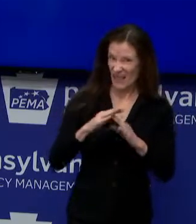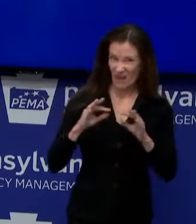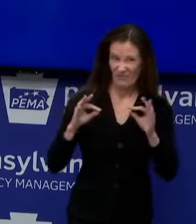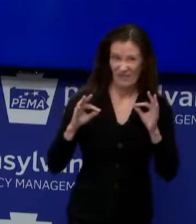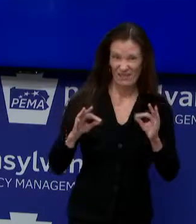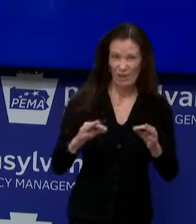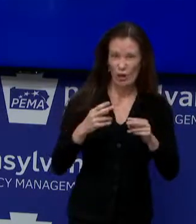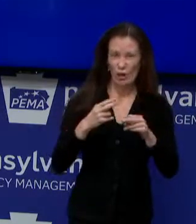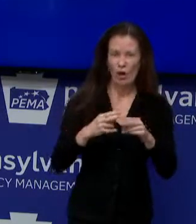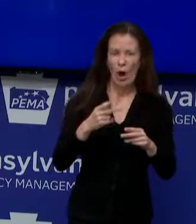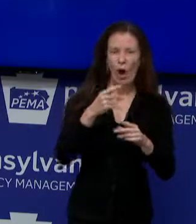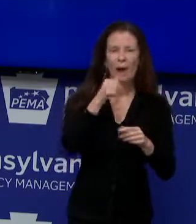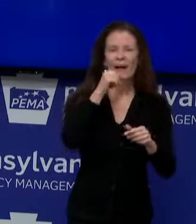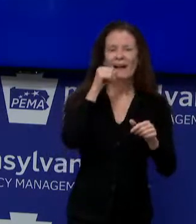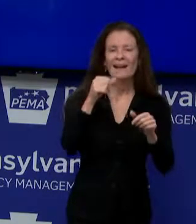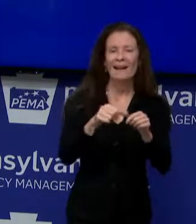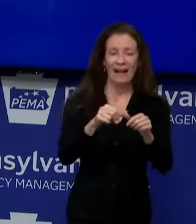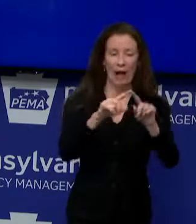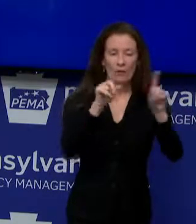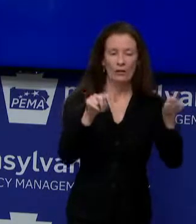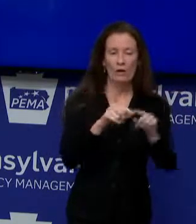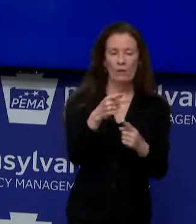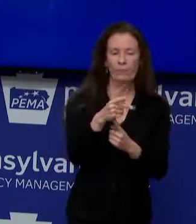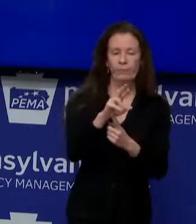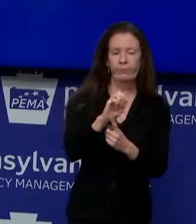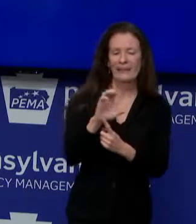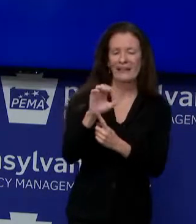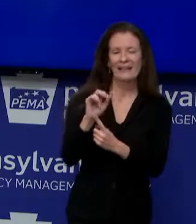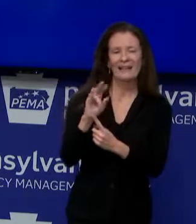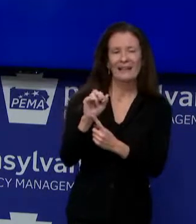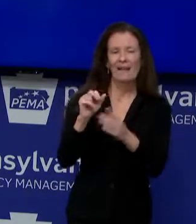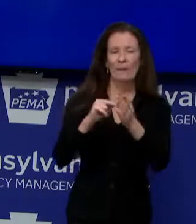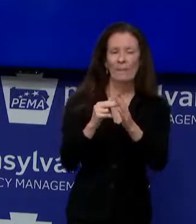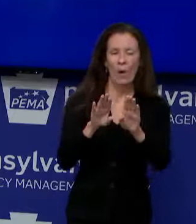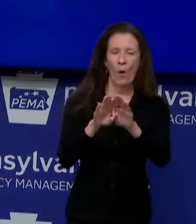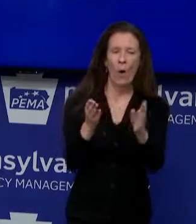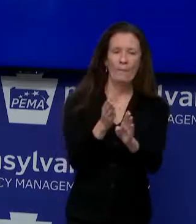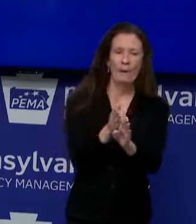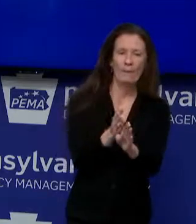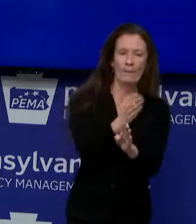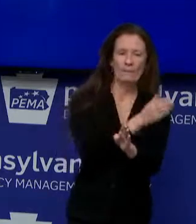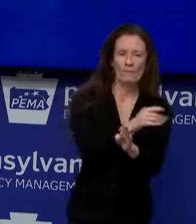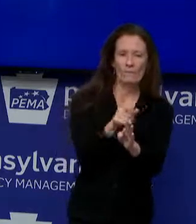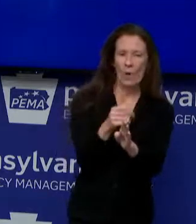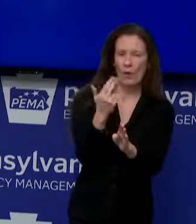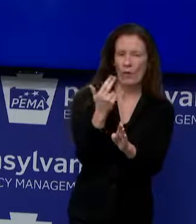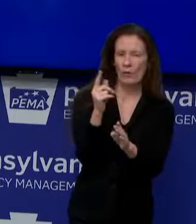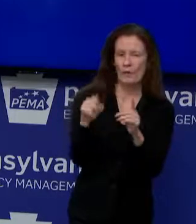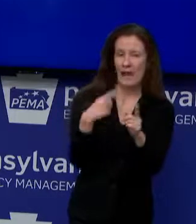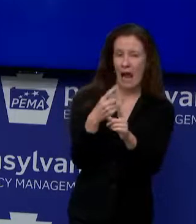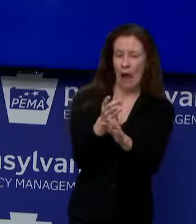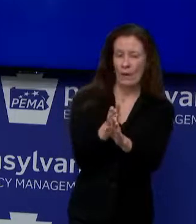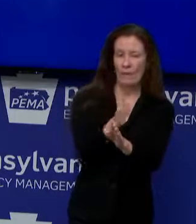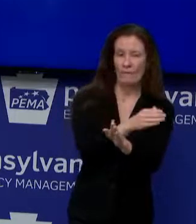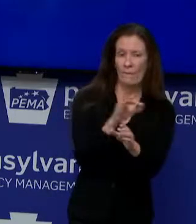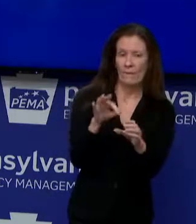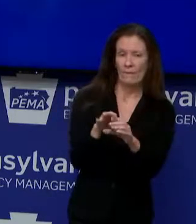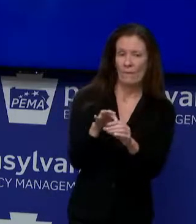the election that it takes longer than 13 hours on election day to